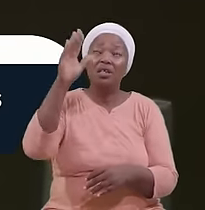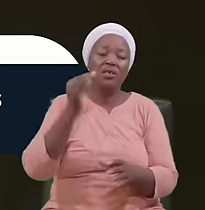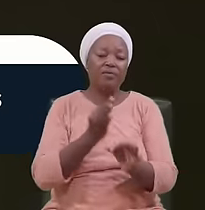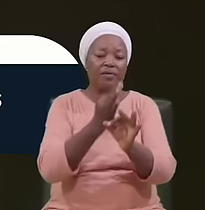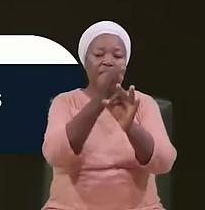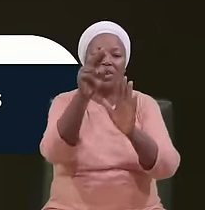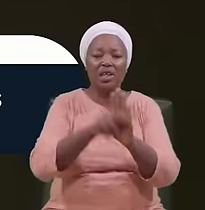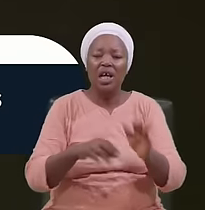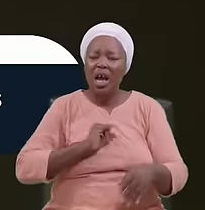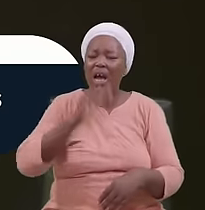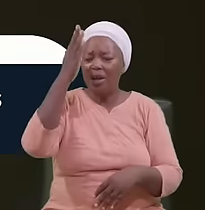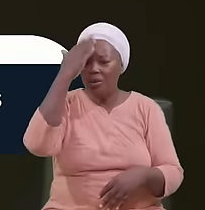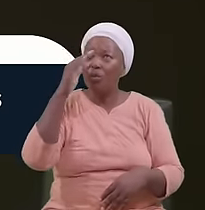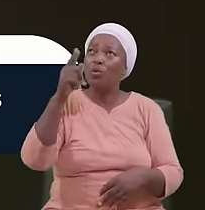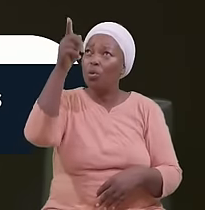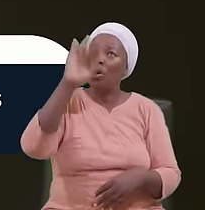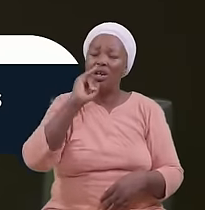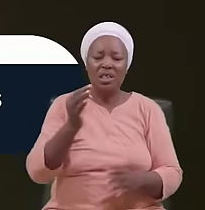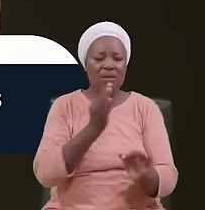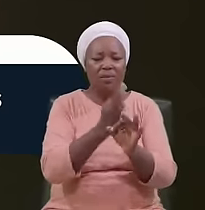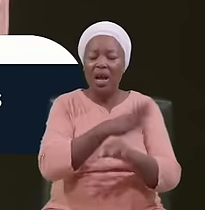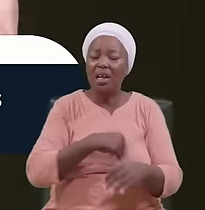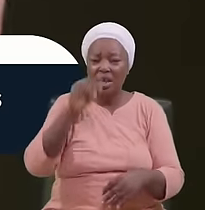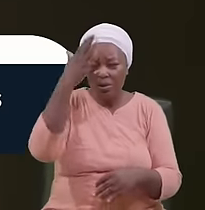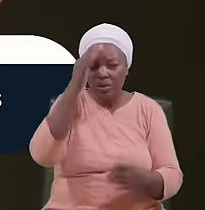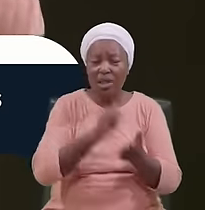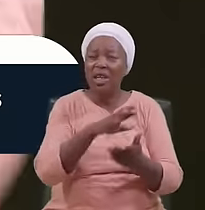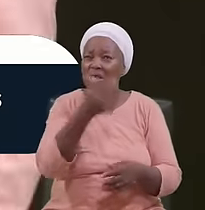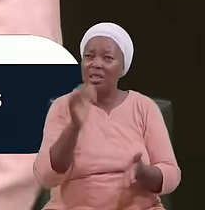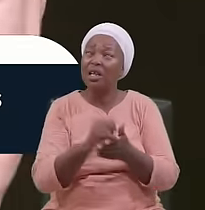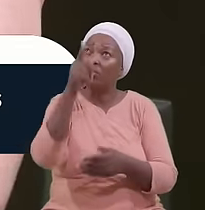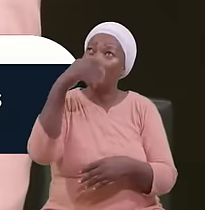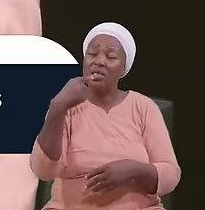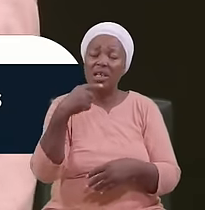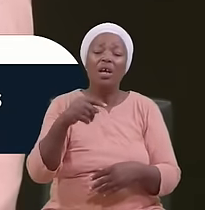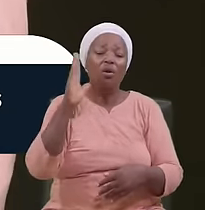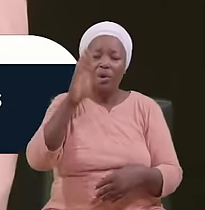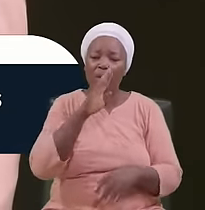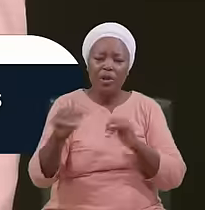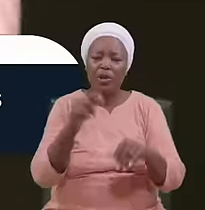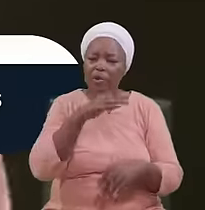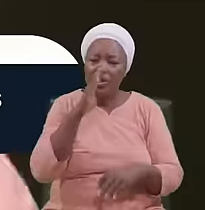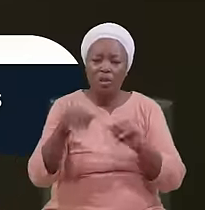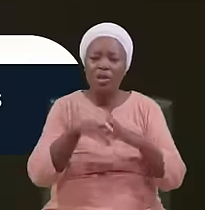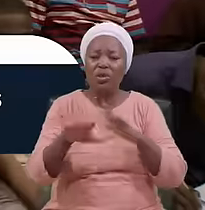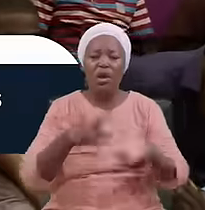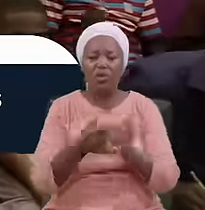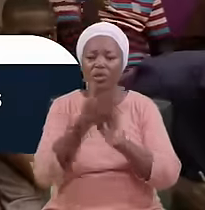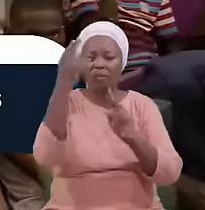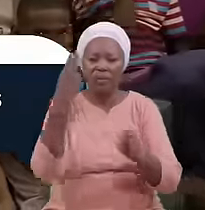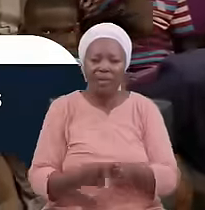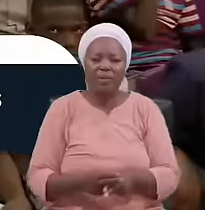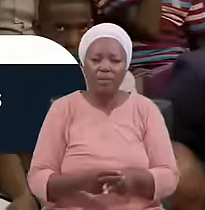faithful. I know whatever he has said will be done. Will be done in your life in Jesus'